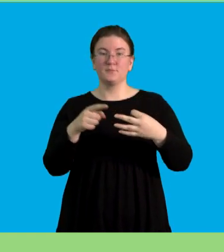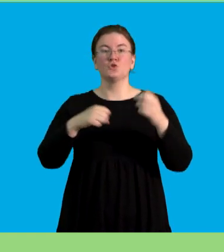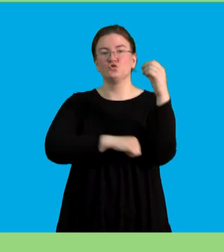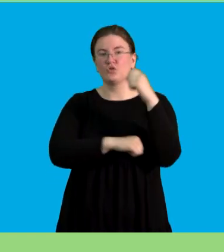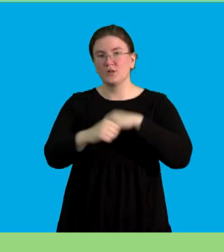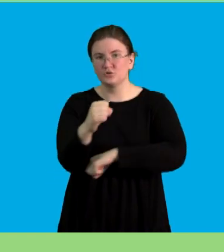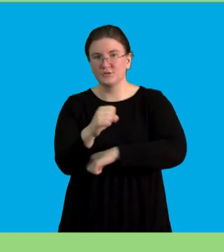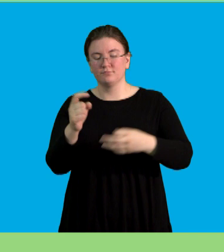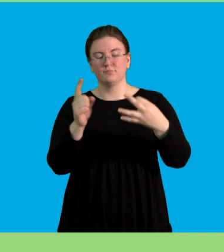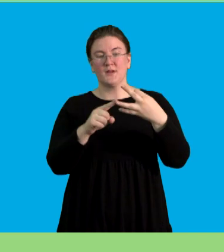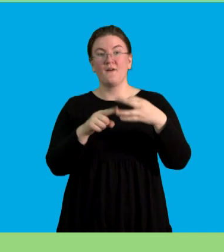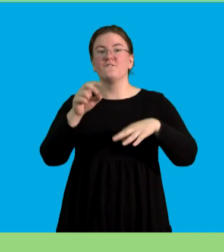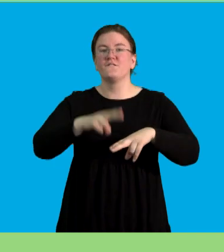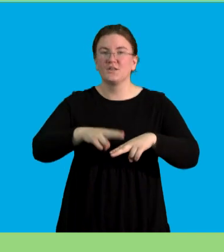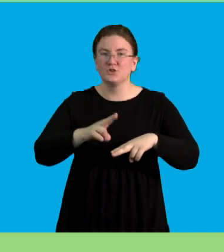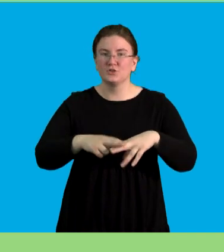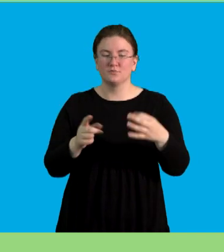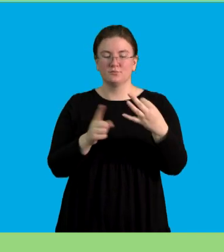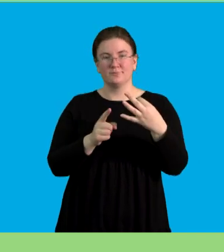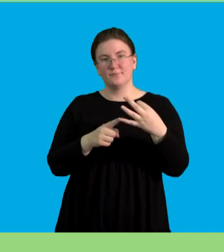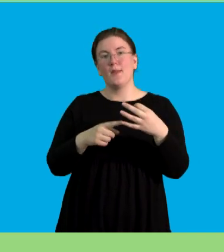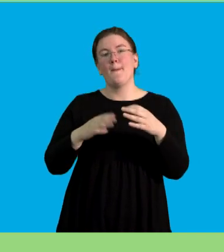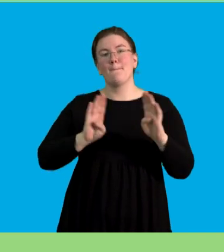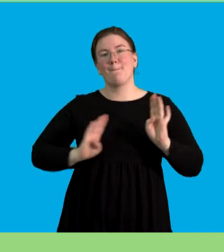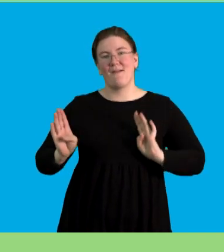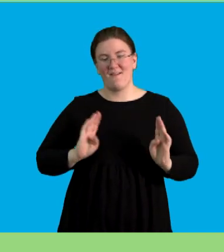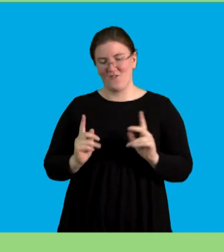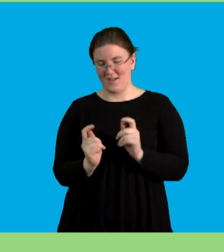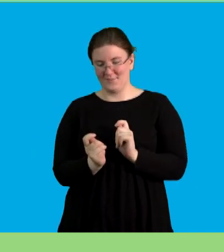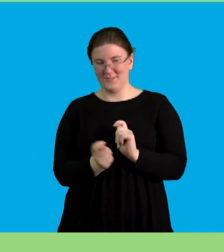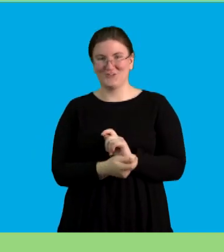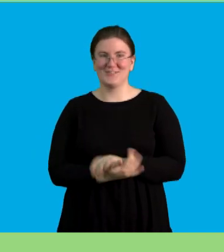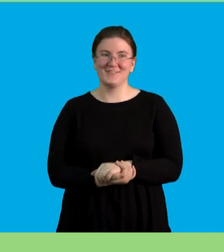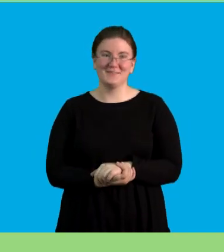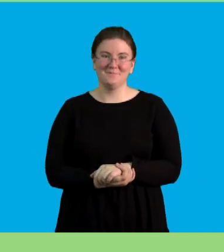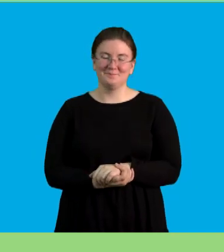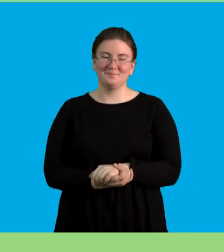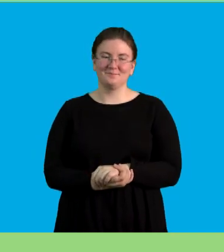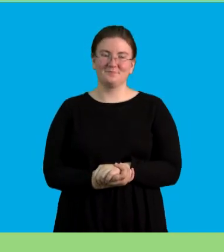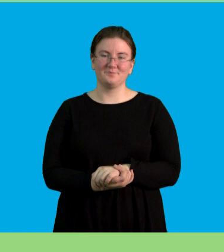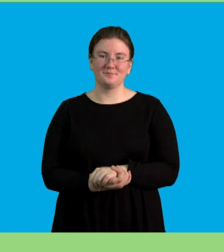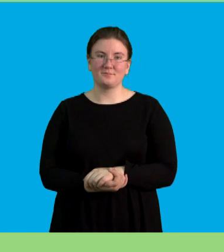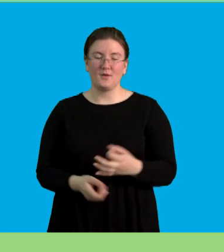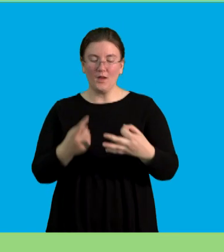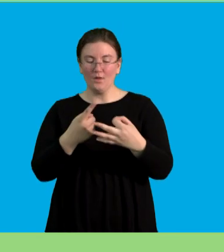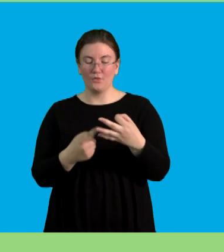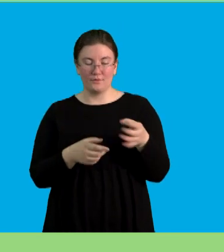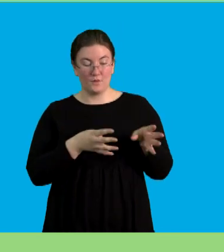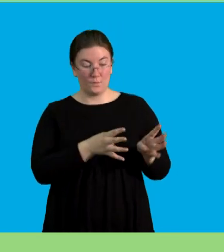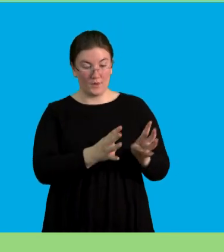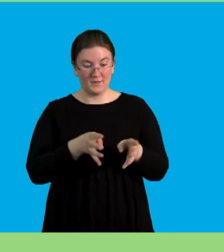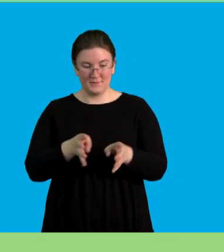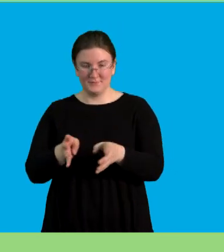structural, functional, and behavioral adaptations. So these are the three ways in